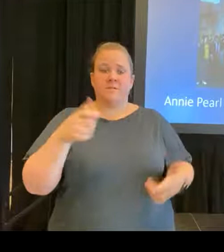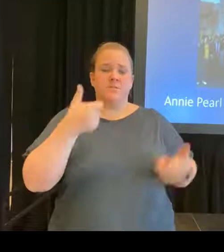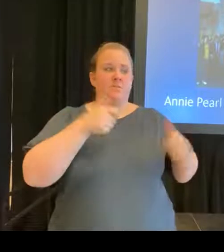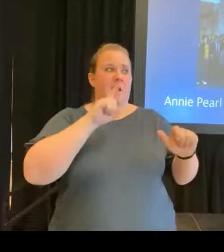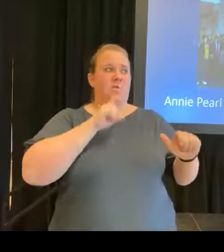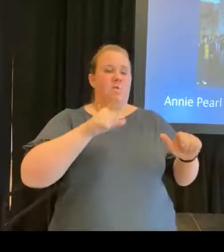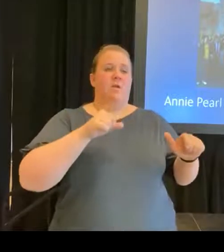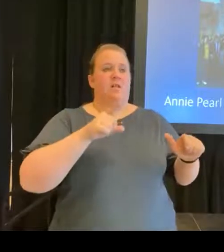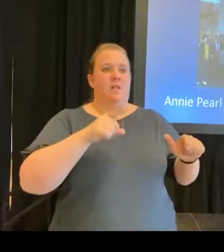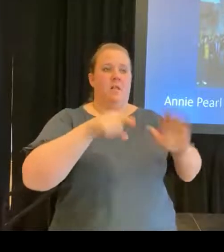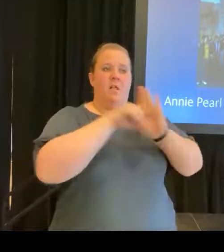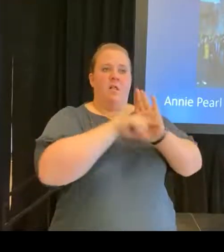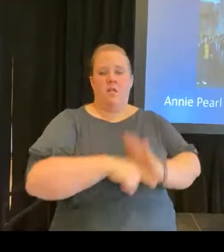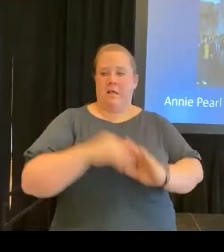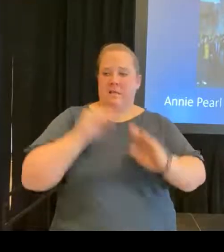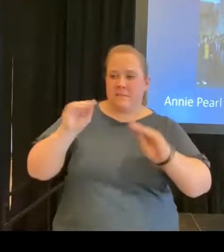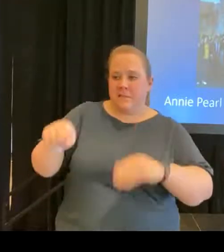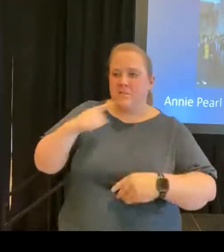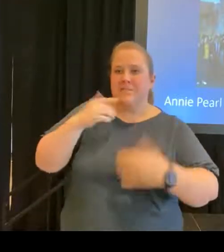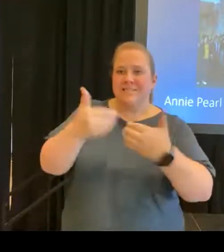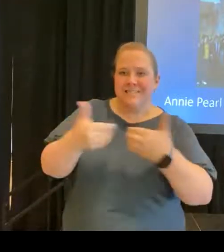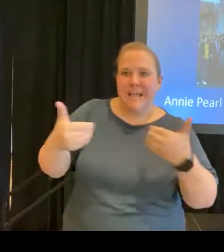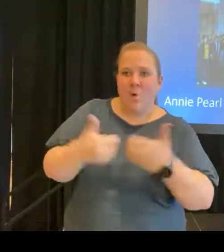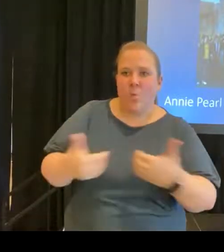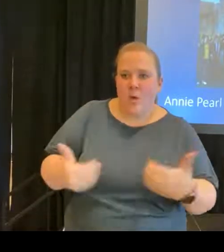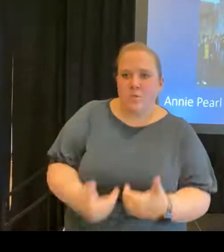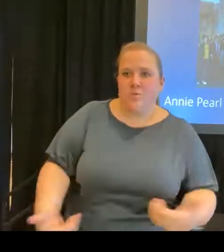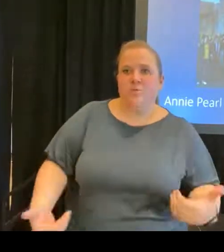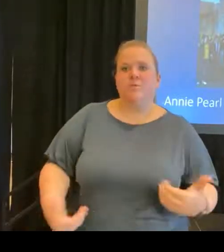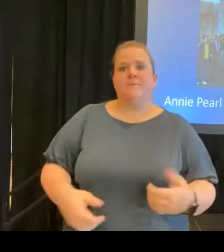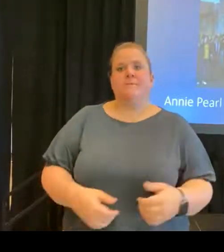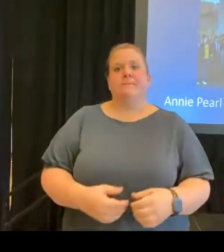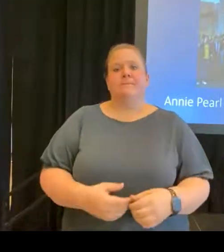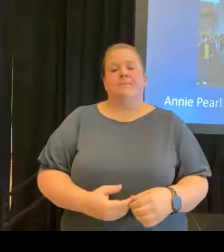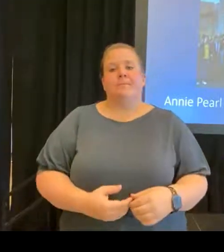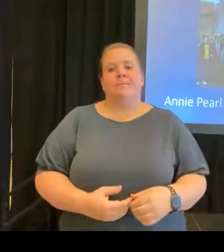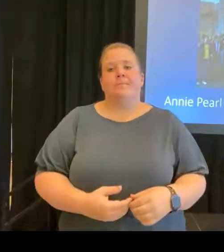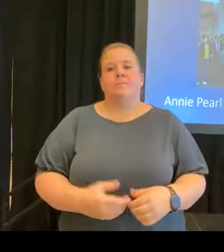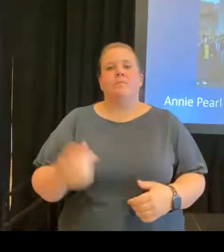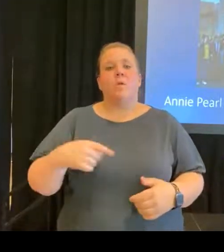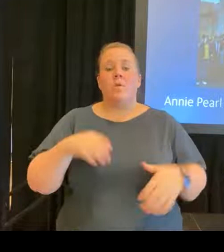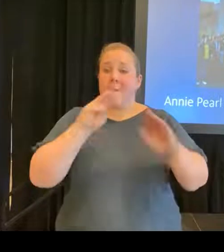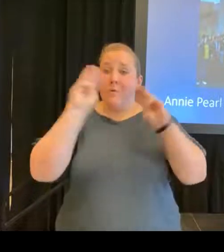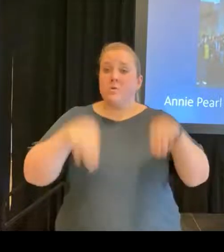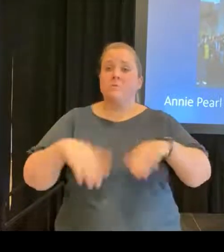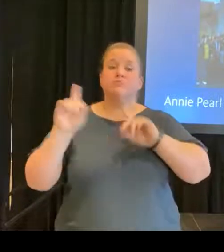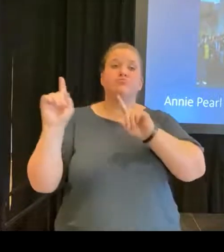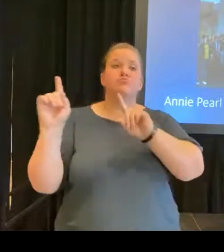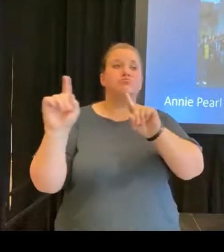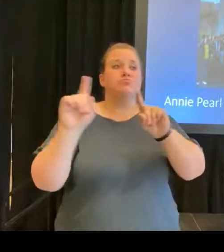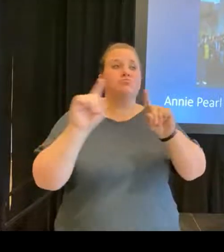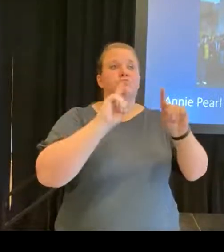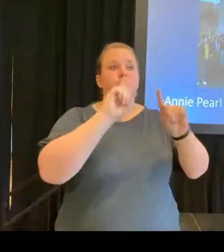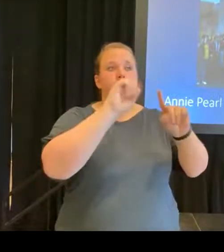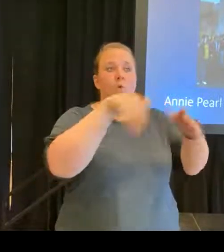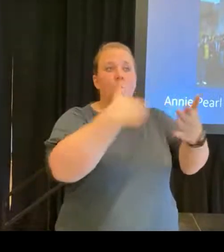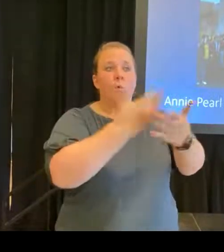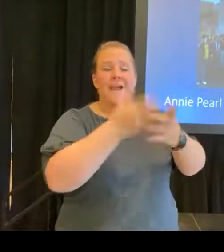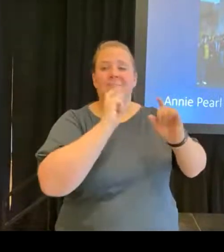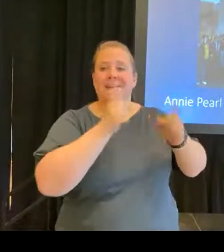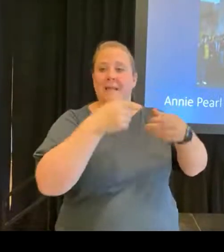this thing, teach you about segregation. So they go to the museum and they get to the gift